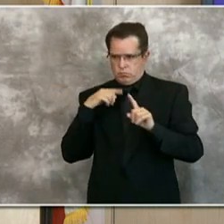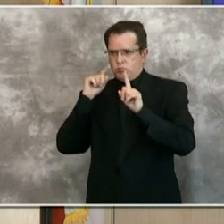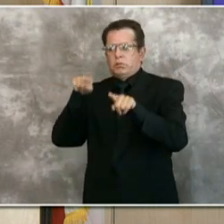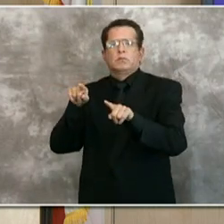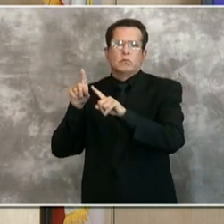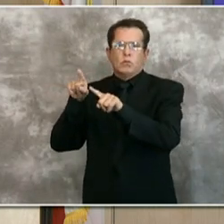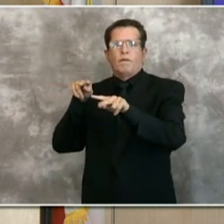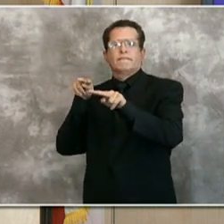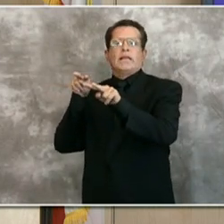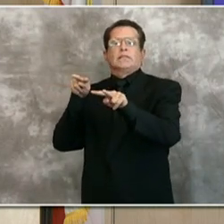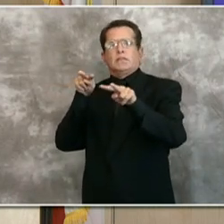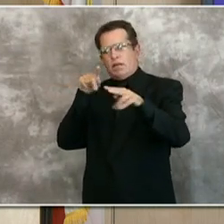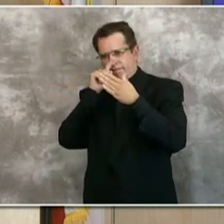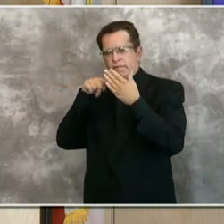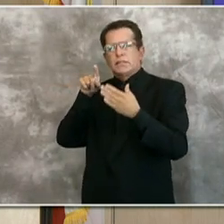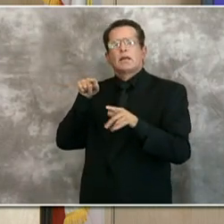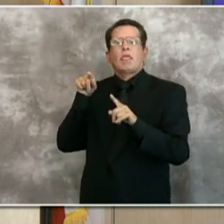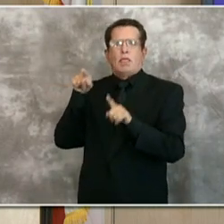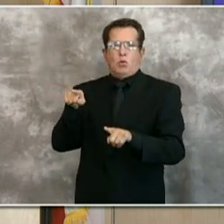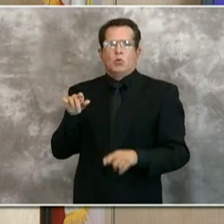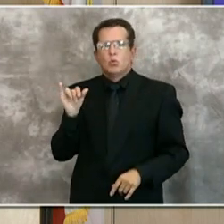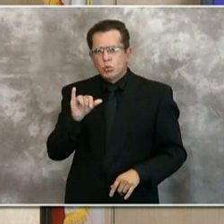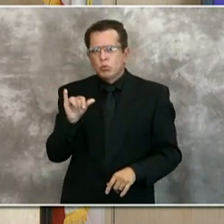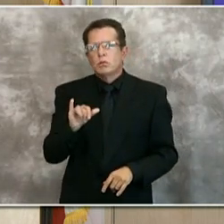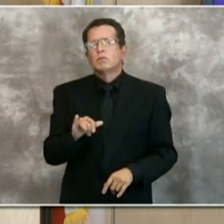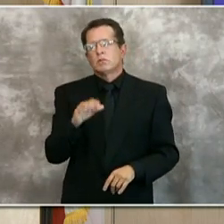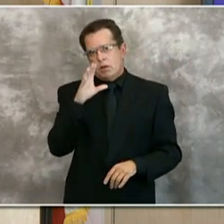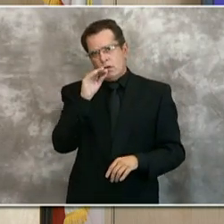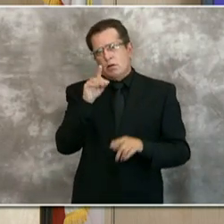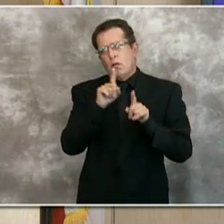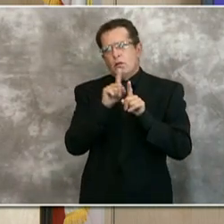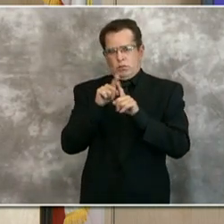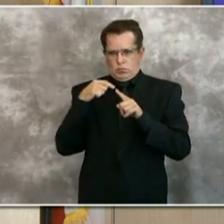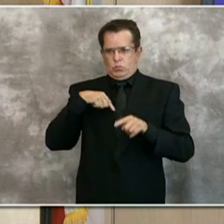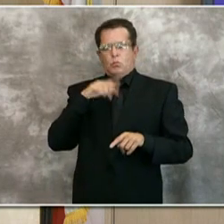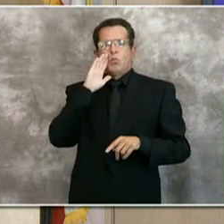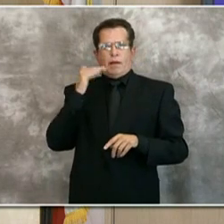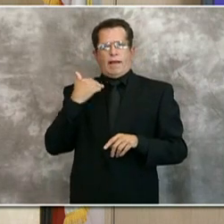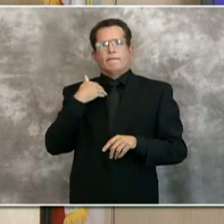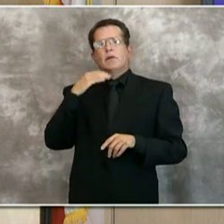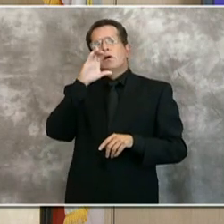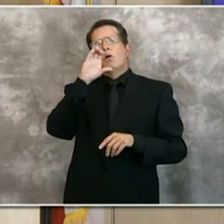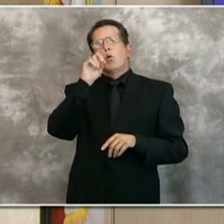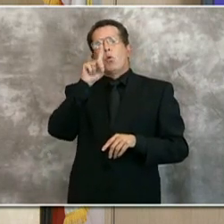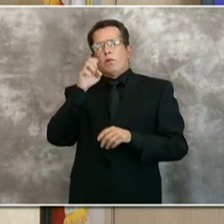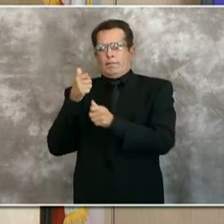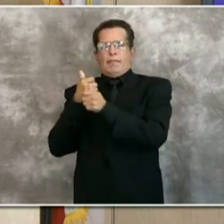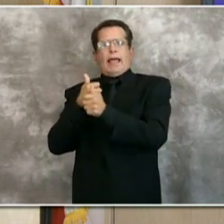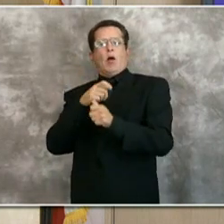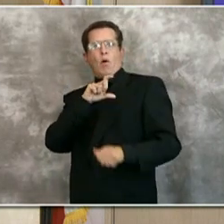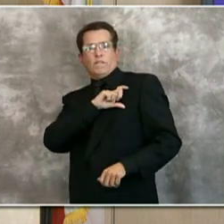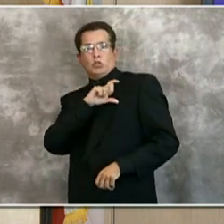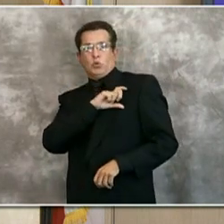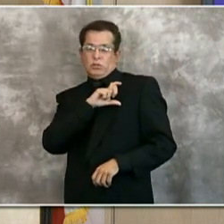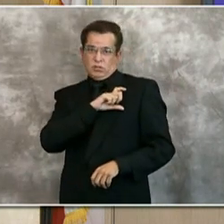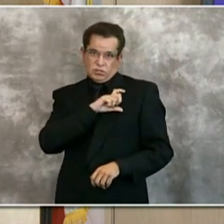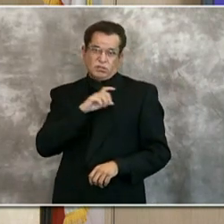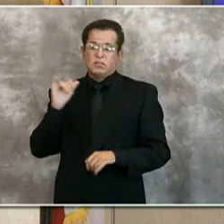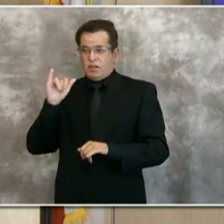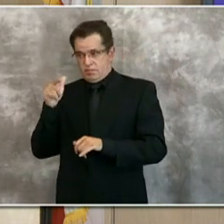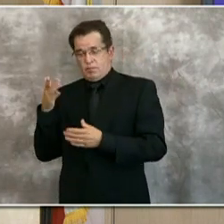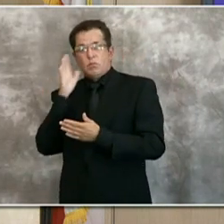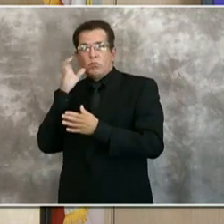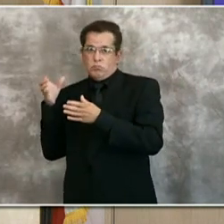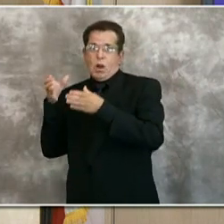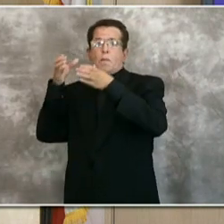are being investigated, but we are looking at transferring code compliance officers and maybe supplementing